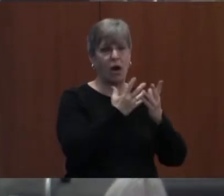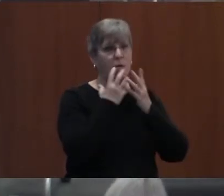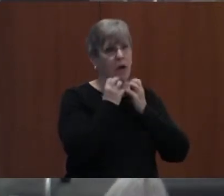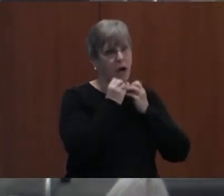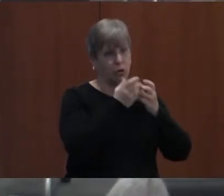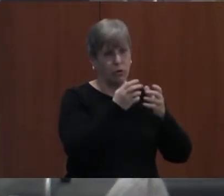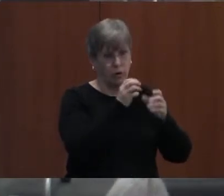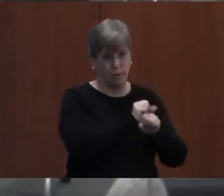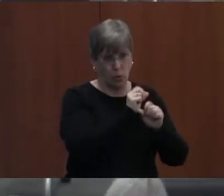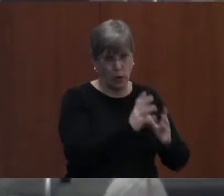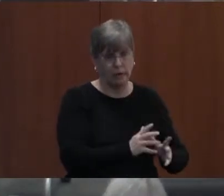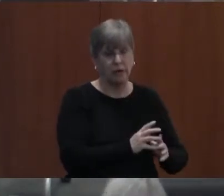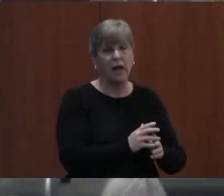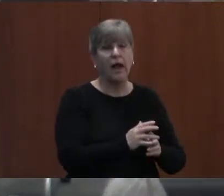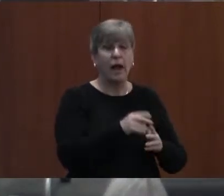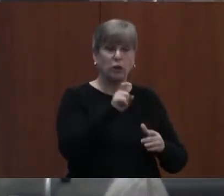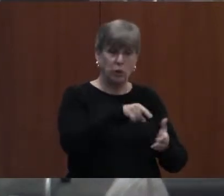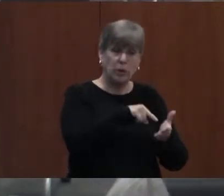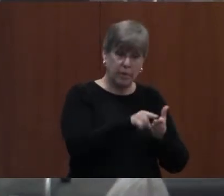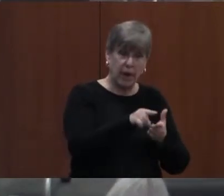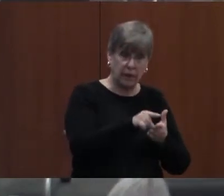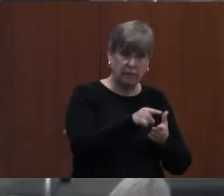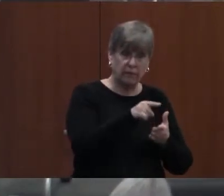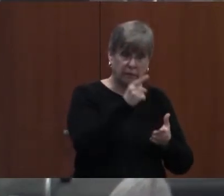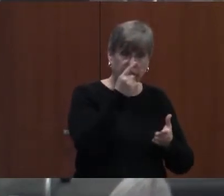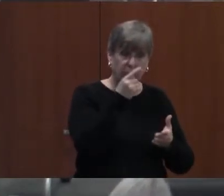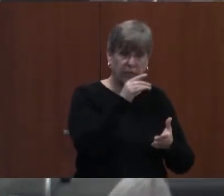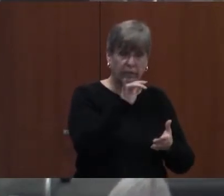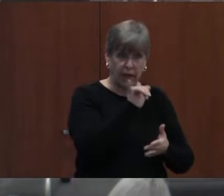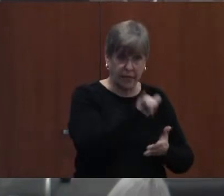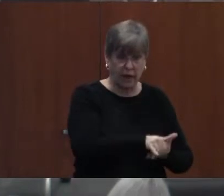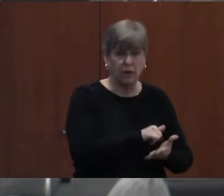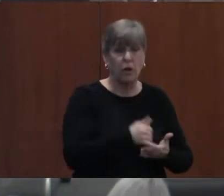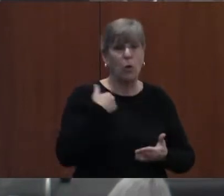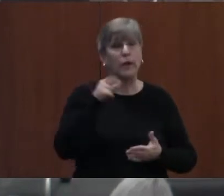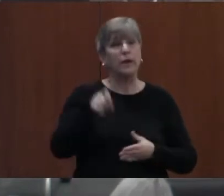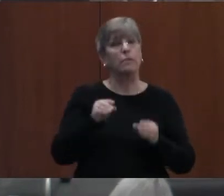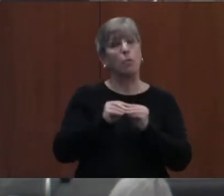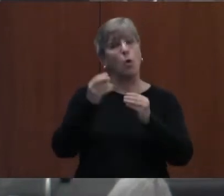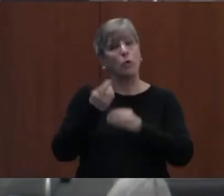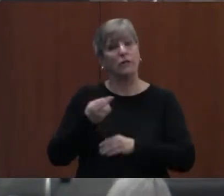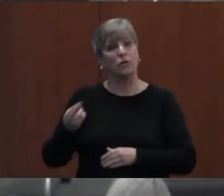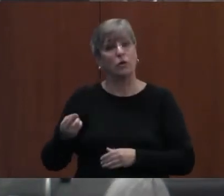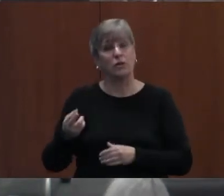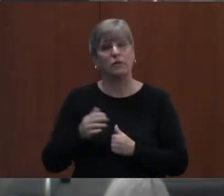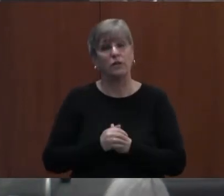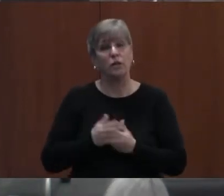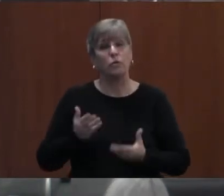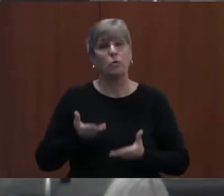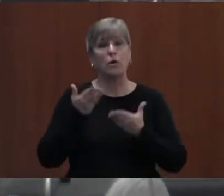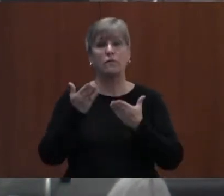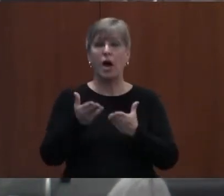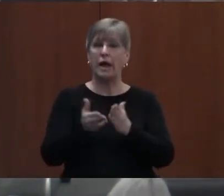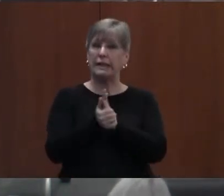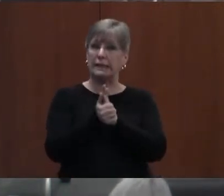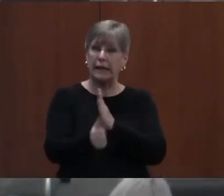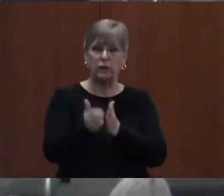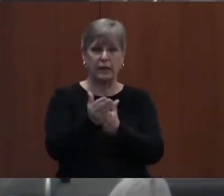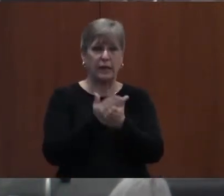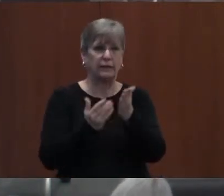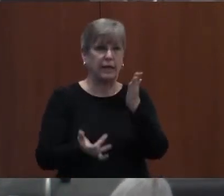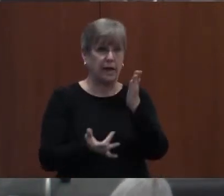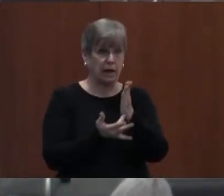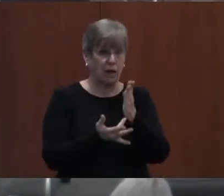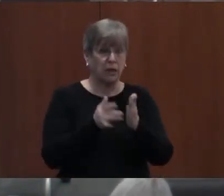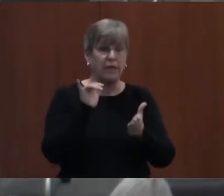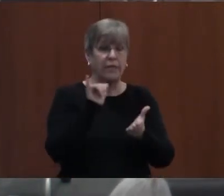employees and deserve to be compensated as such. We need more resources to continue to provide the cutting-edge skills, lessons, and